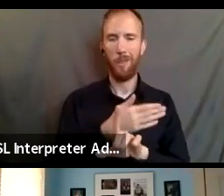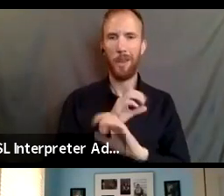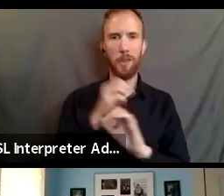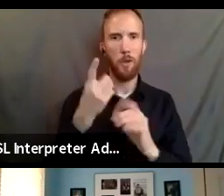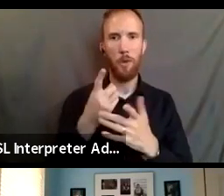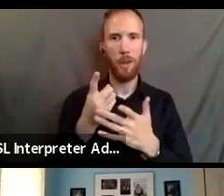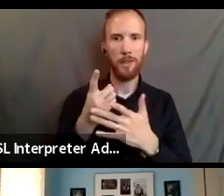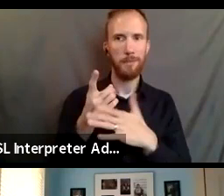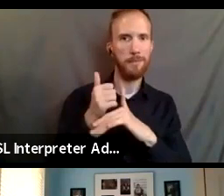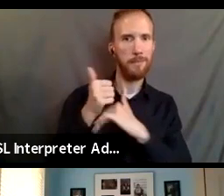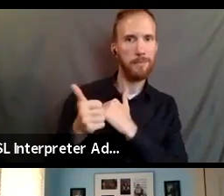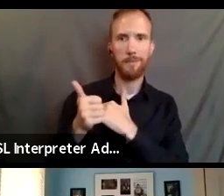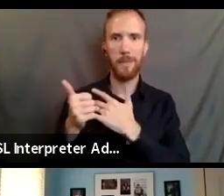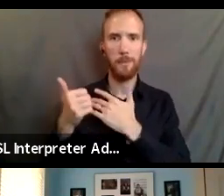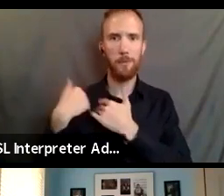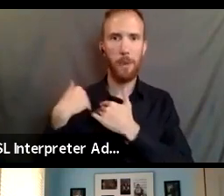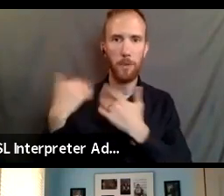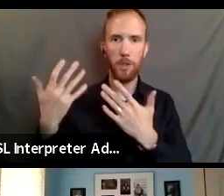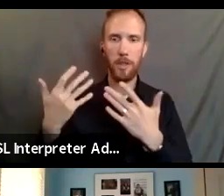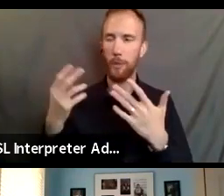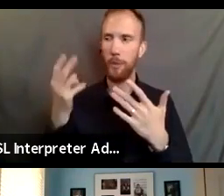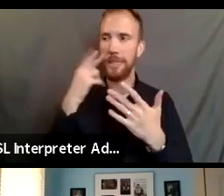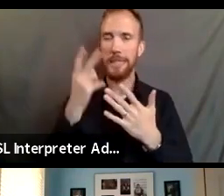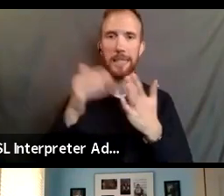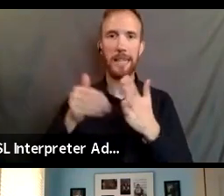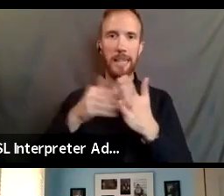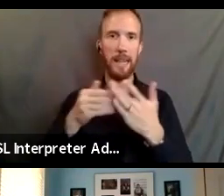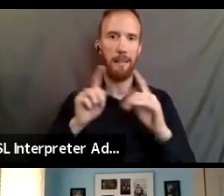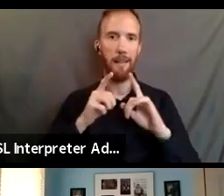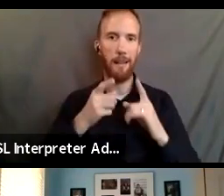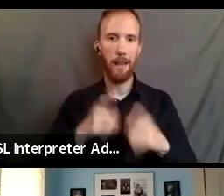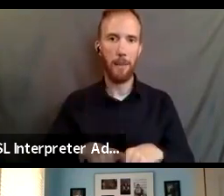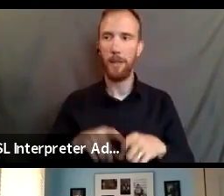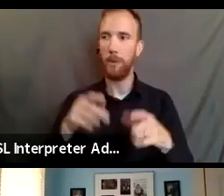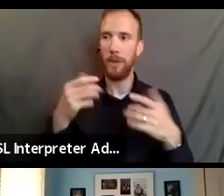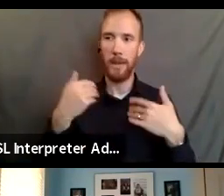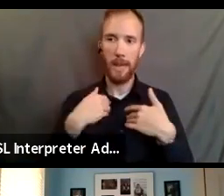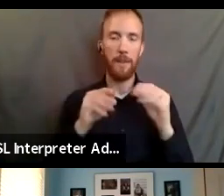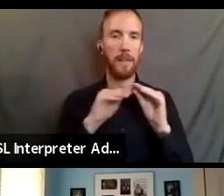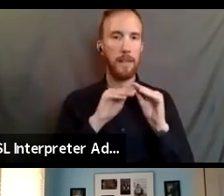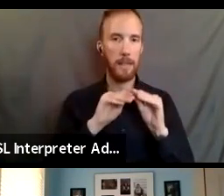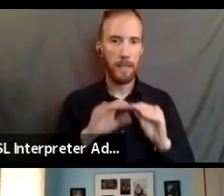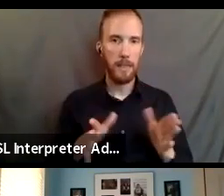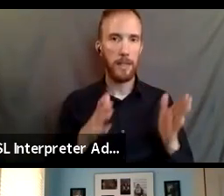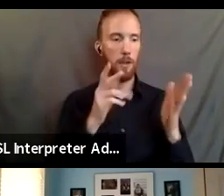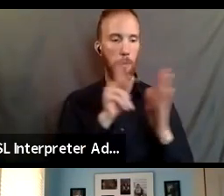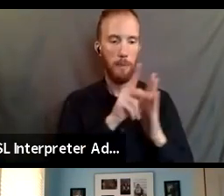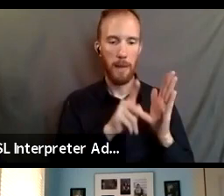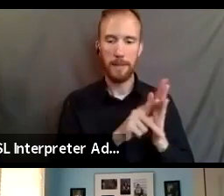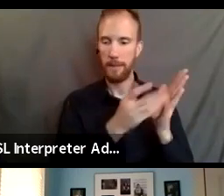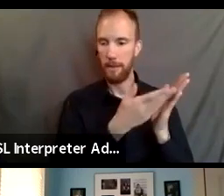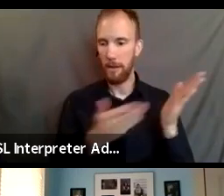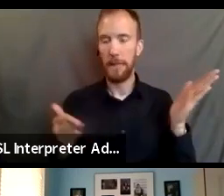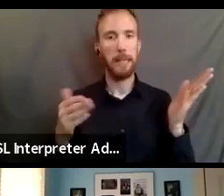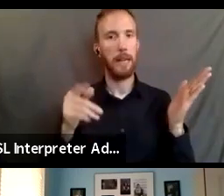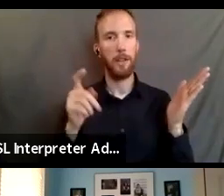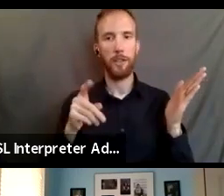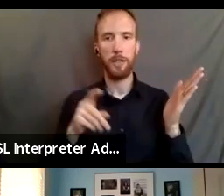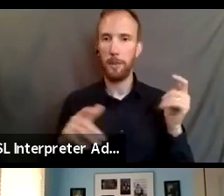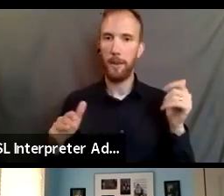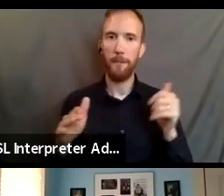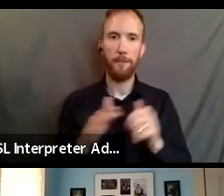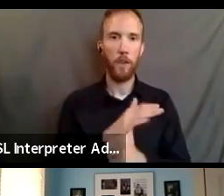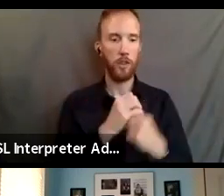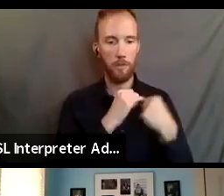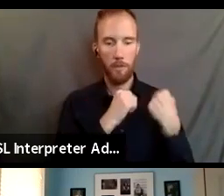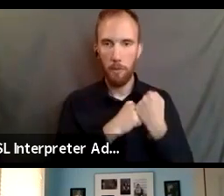will continue to happen the district already has very clear alternatives laid out in cps policy they just need to be fully enacted and fully funded they